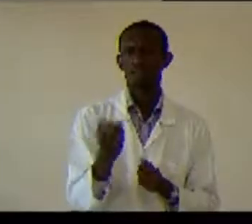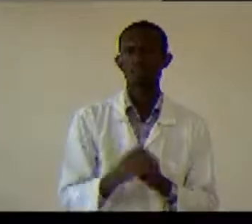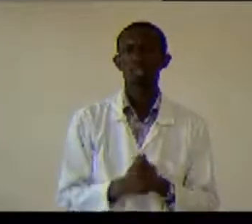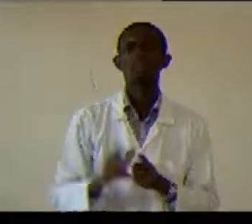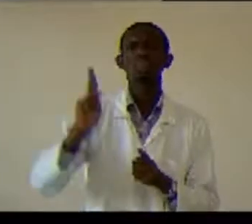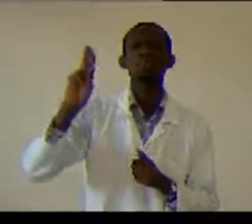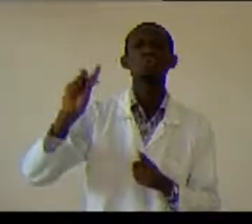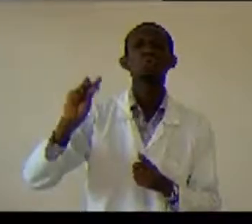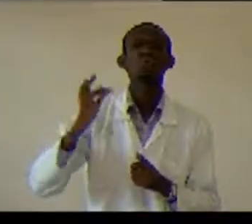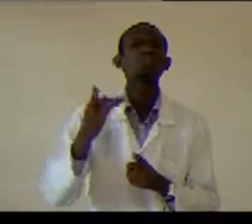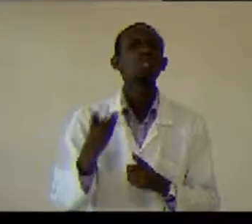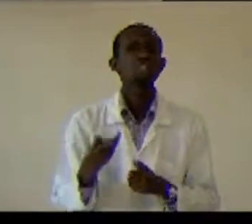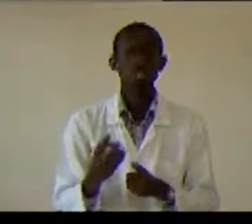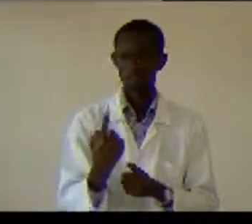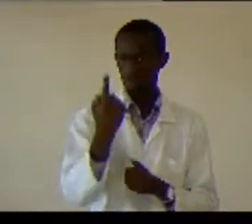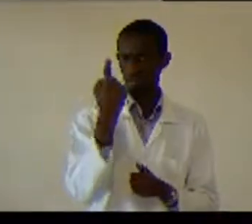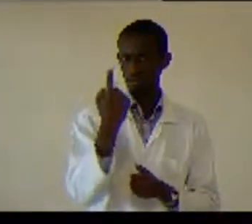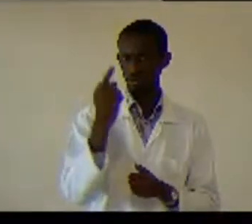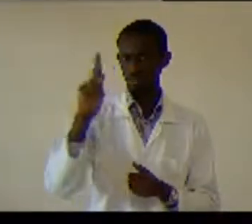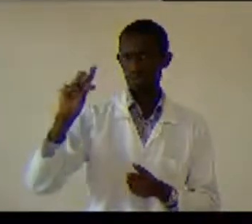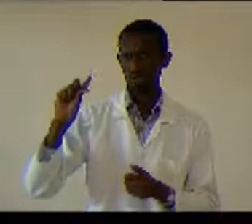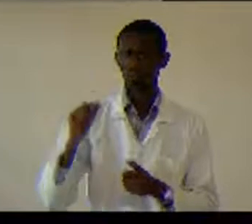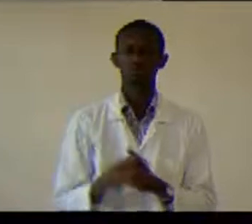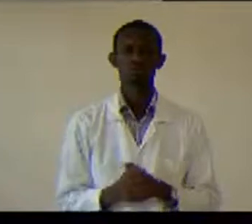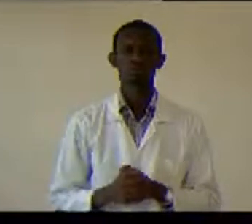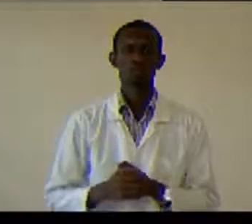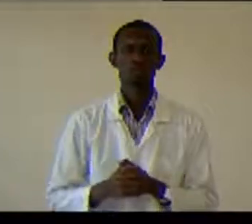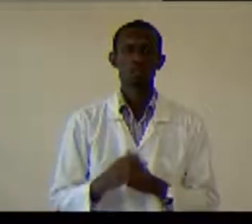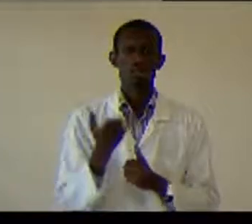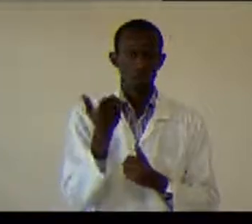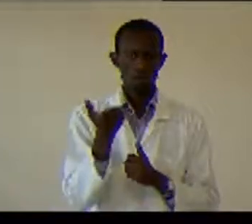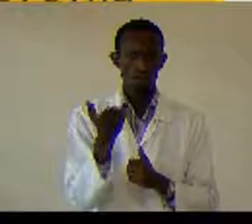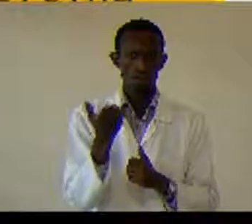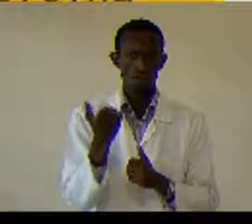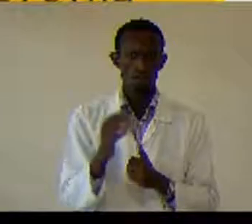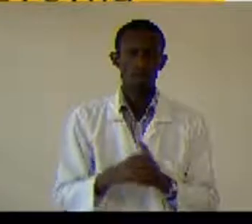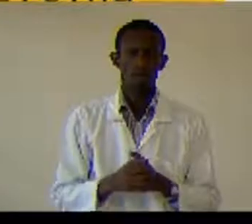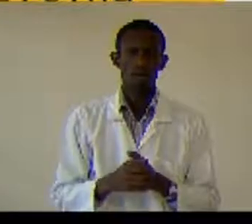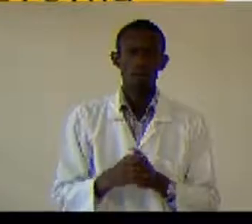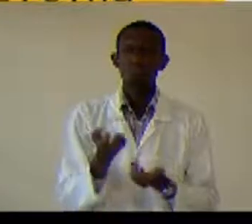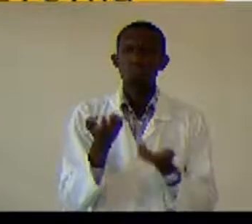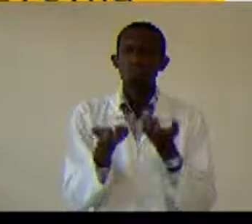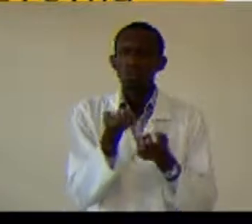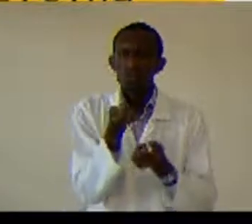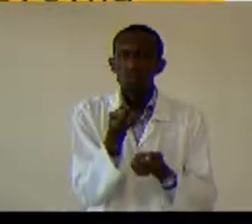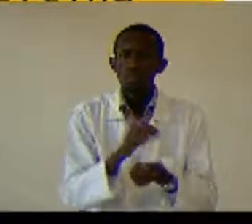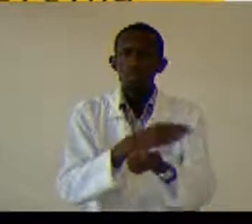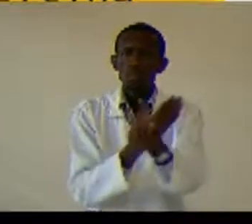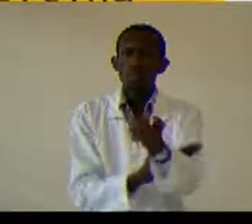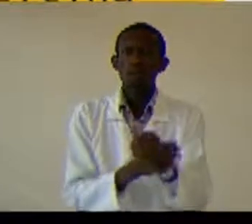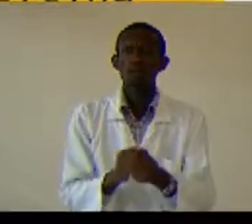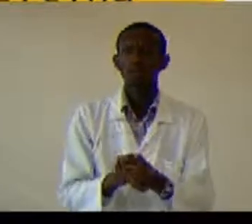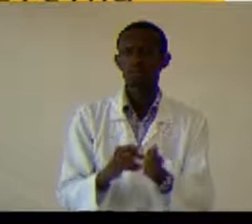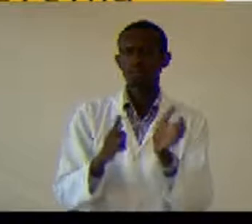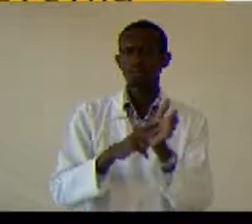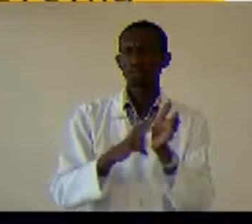ice at a standard pressure and at the melting point of ice, which is 0